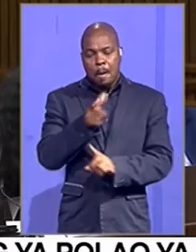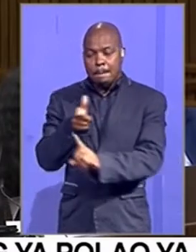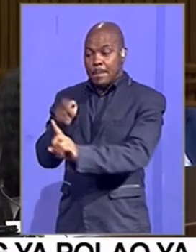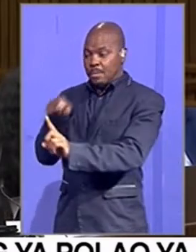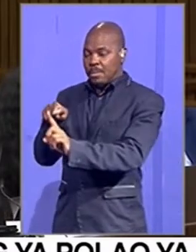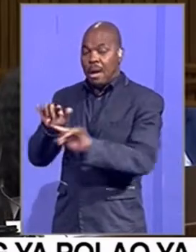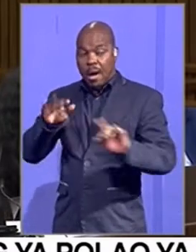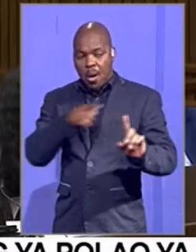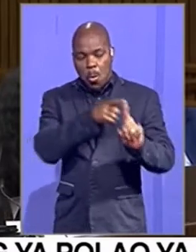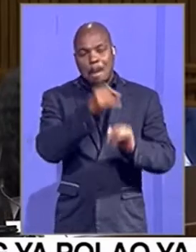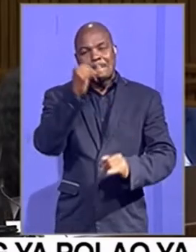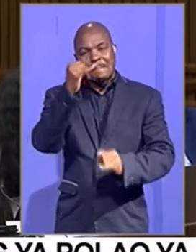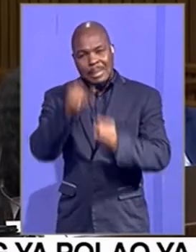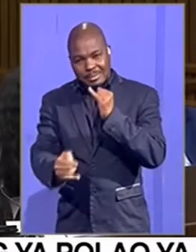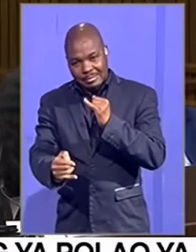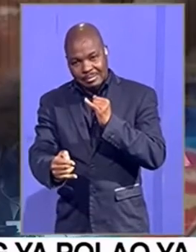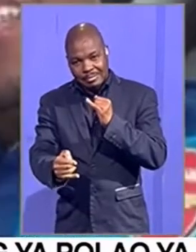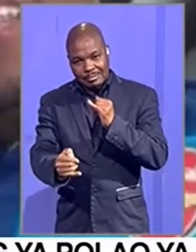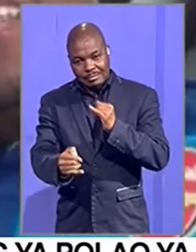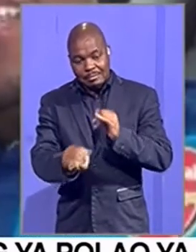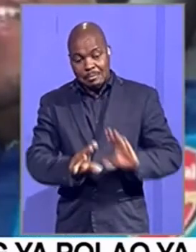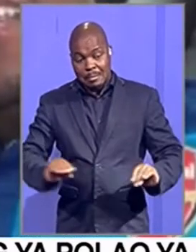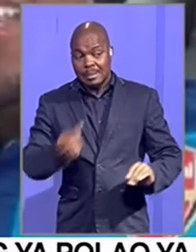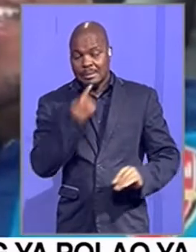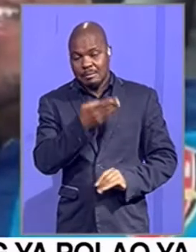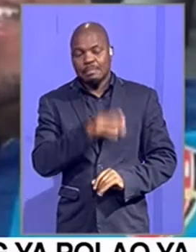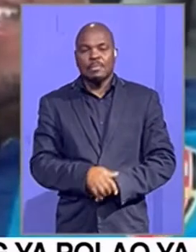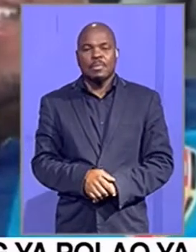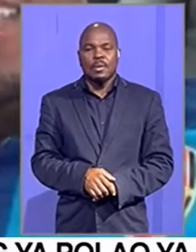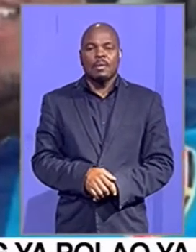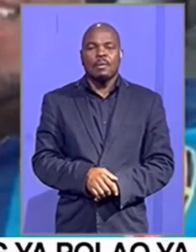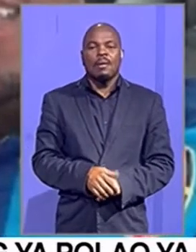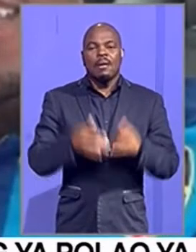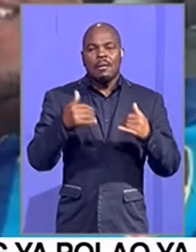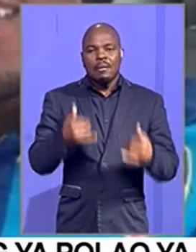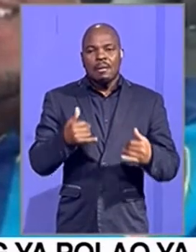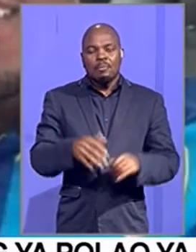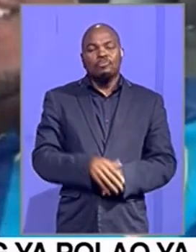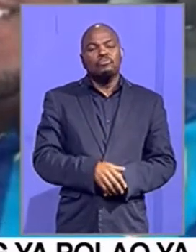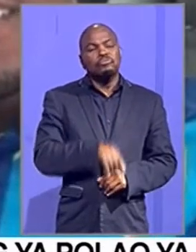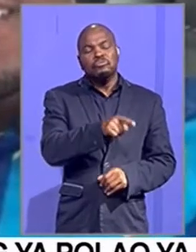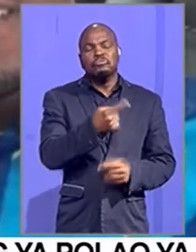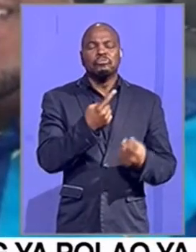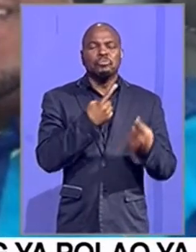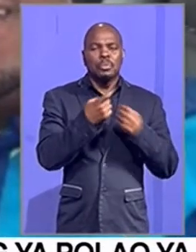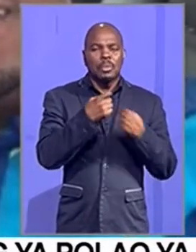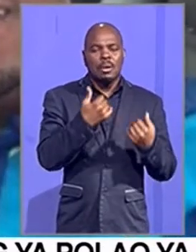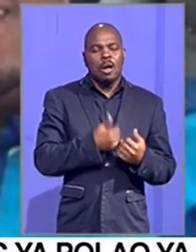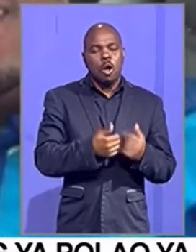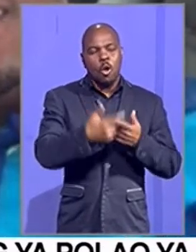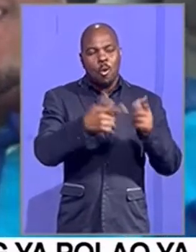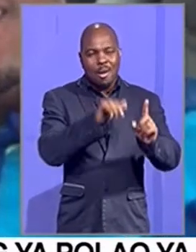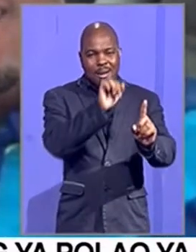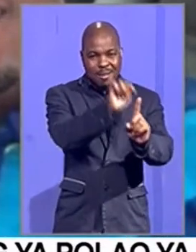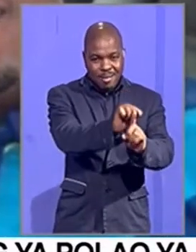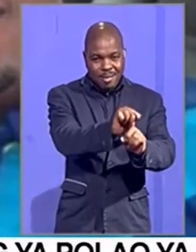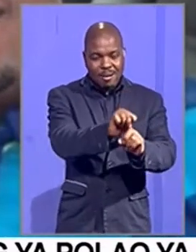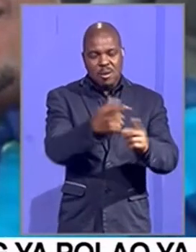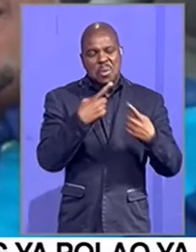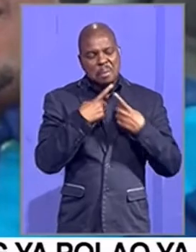by mistake, as it's alleged. Ditatofatso kgatlhanong nae di bakile gore moemedi wa molao wa ga Khumalo a kgwe